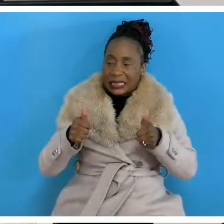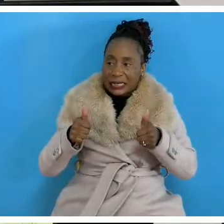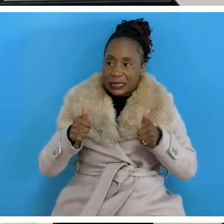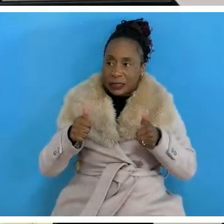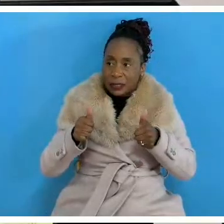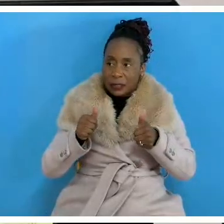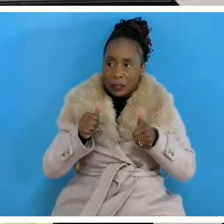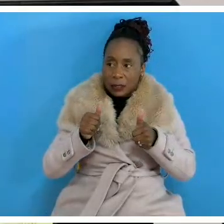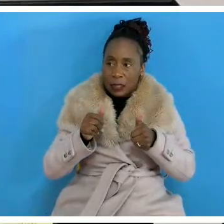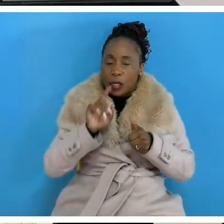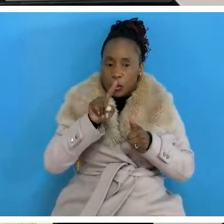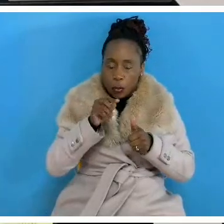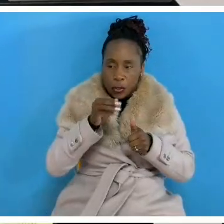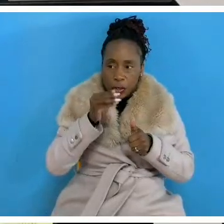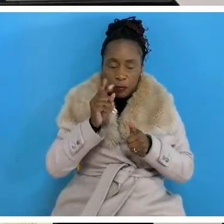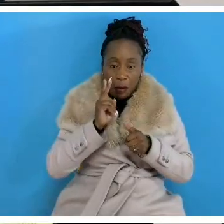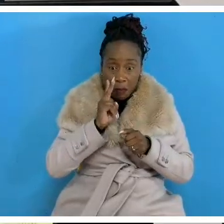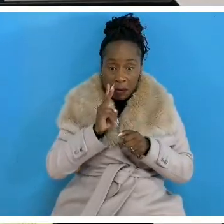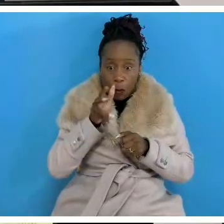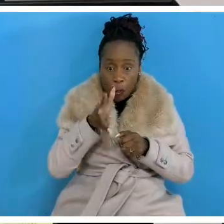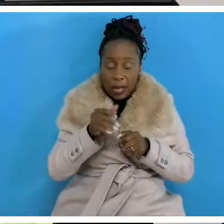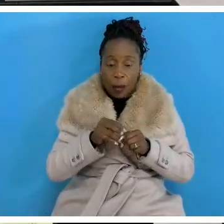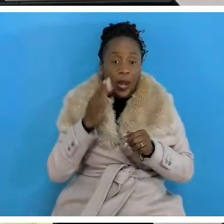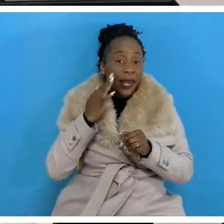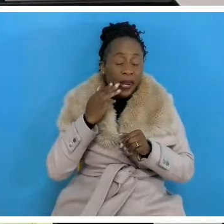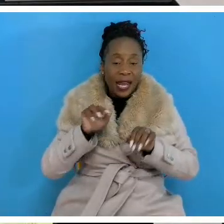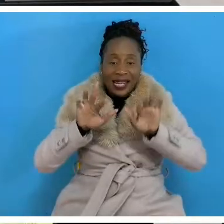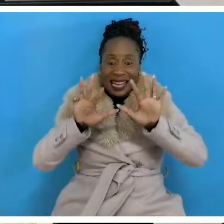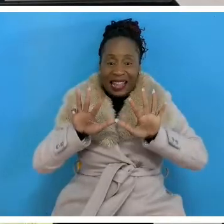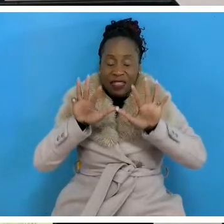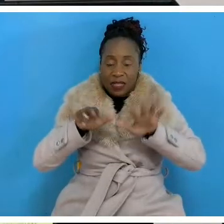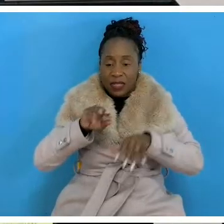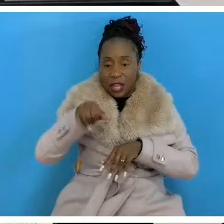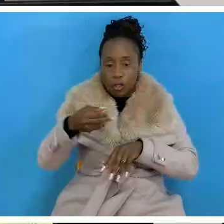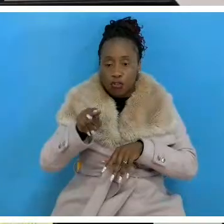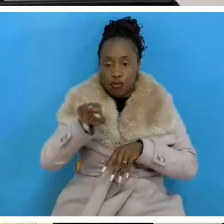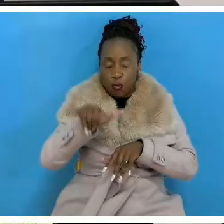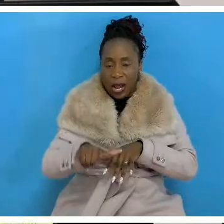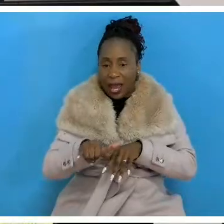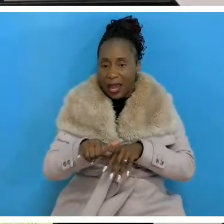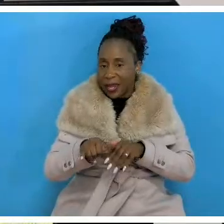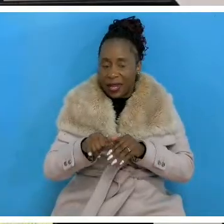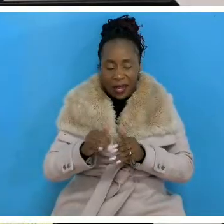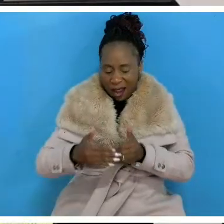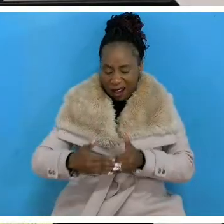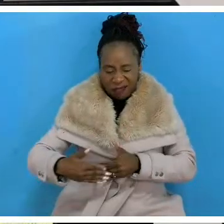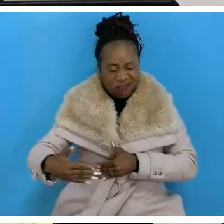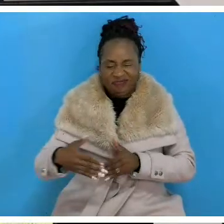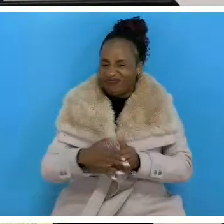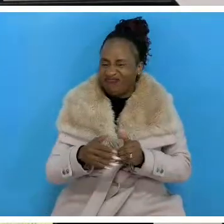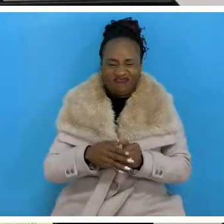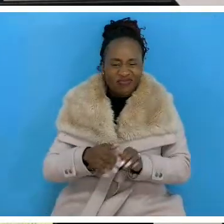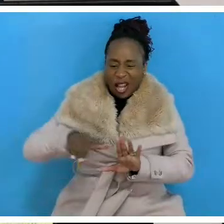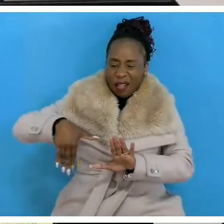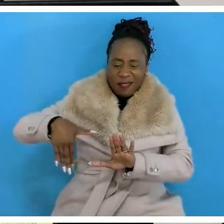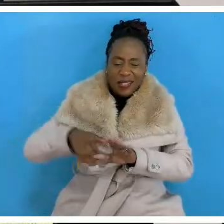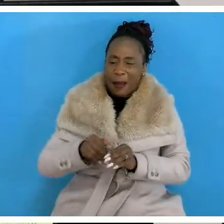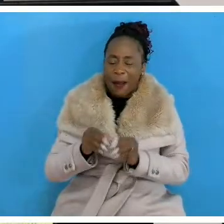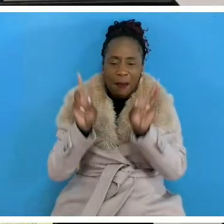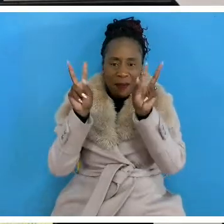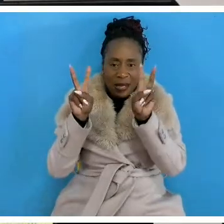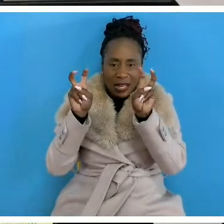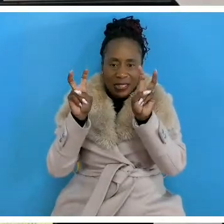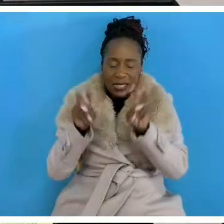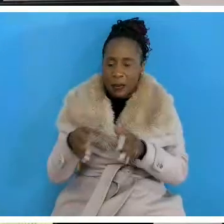on the 9th of July. Going forward, there are no other outstanding matters that we need to attend to.